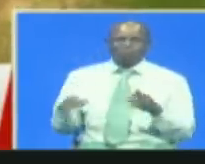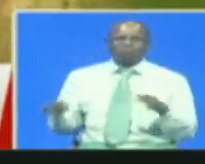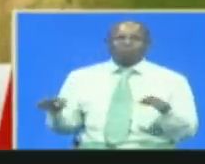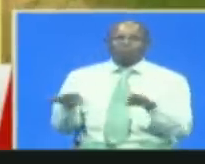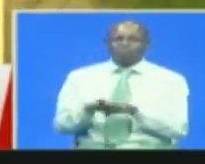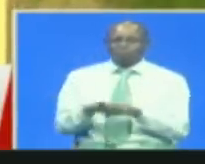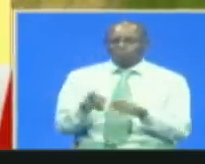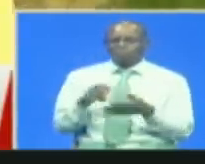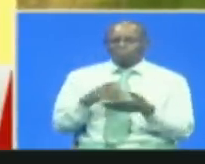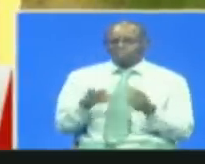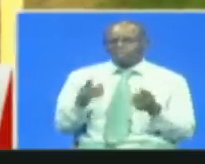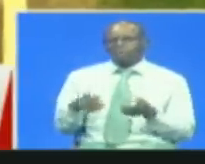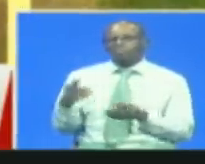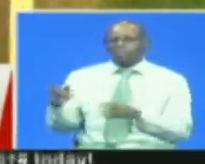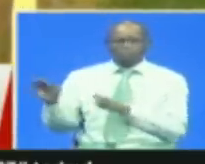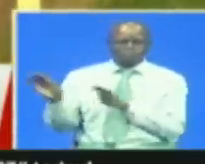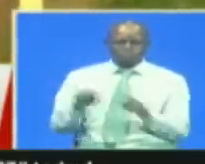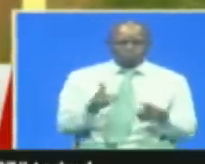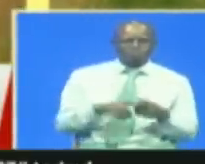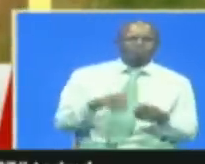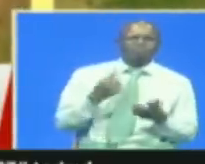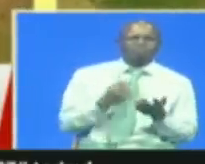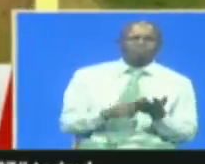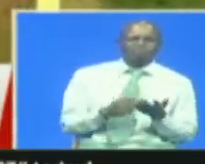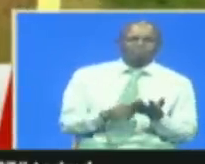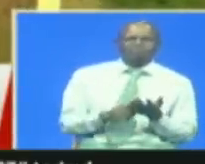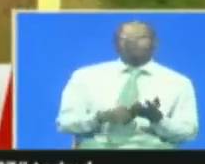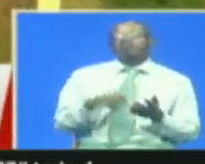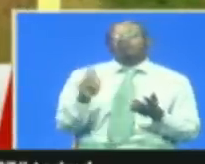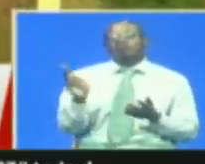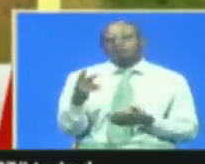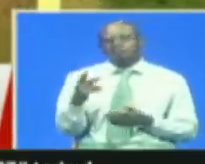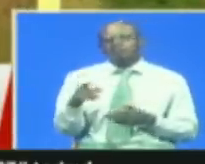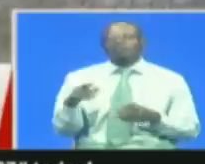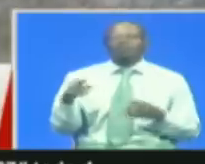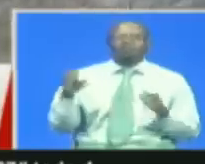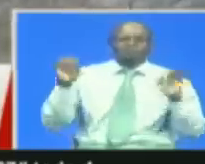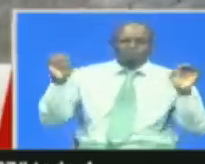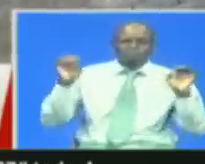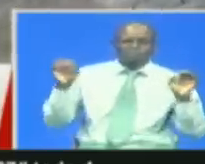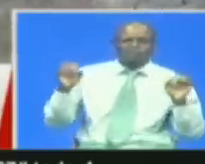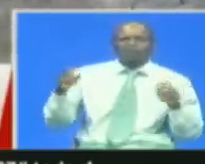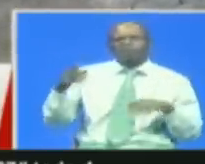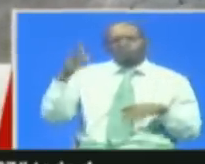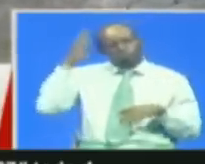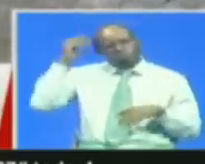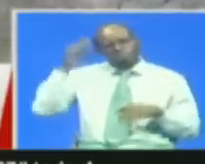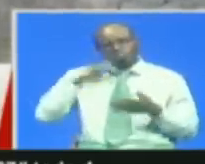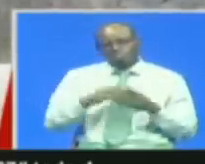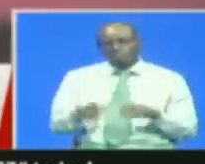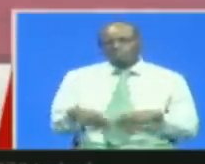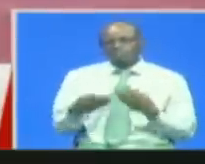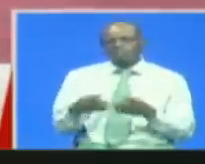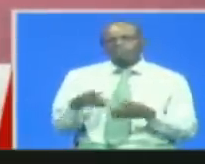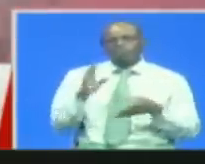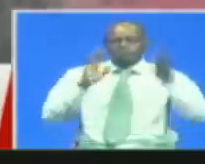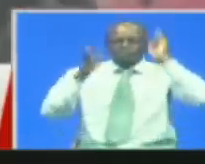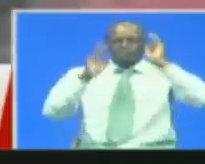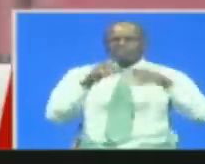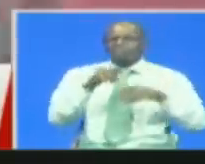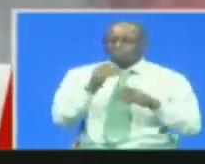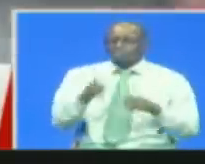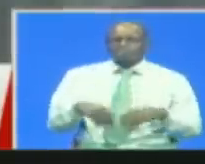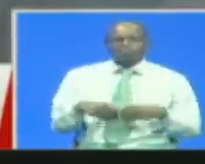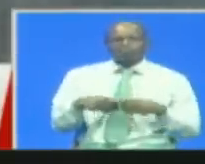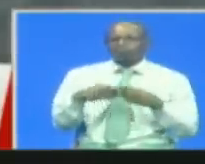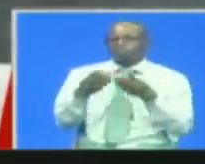Uganda, and Somalia, a distance that can take up to 2 days, during which the donkeys are given nothing to eat. In the same